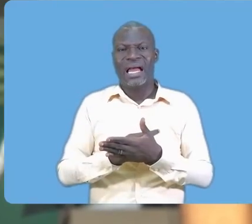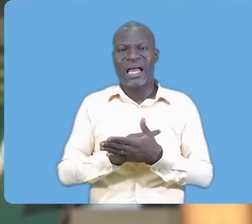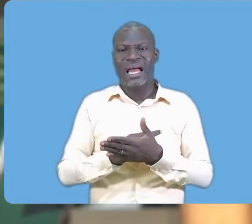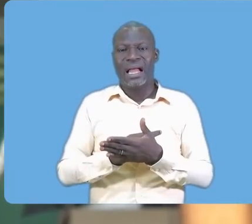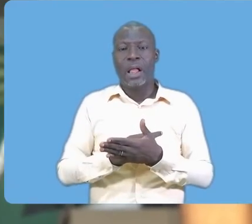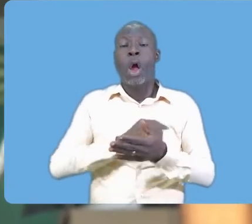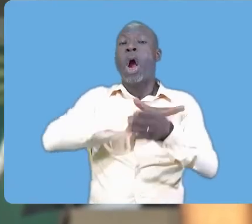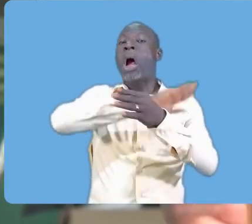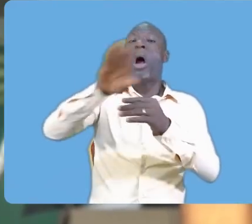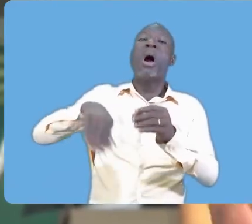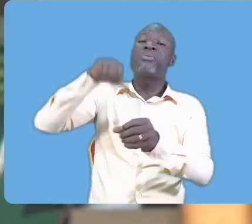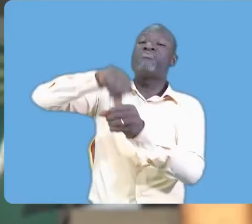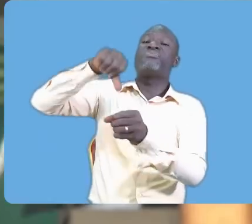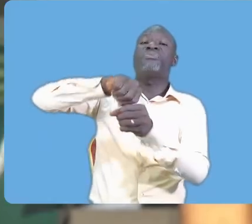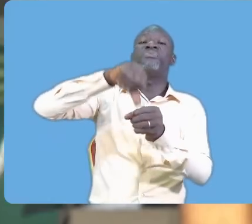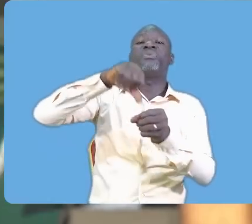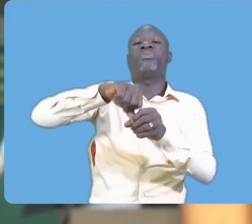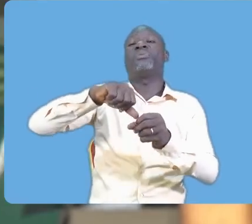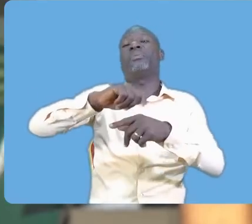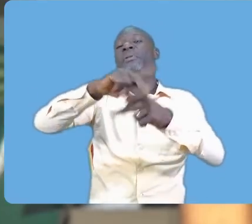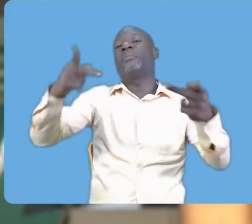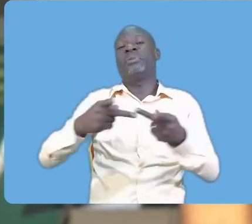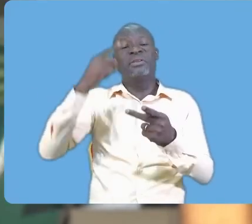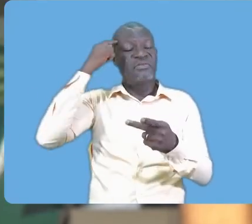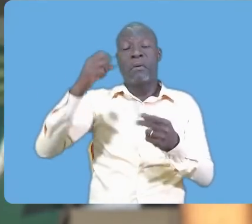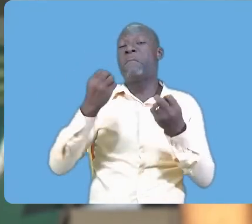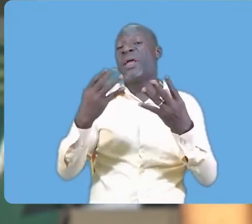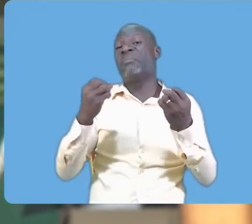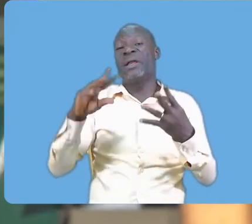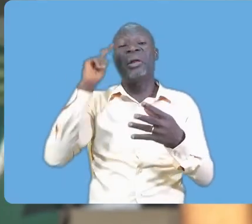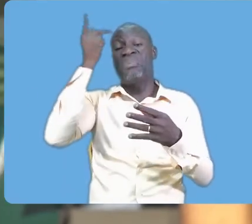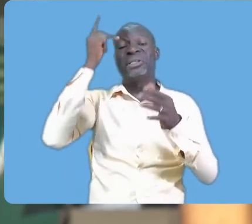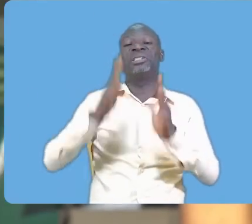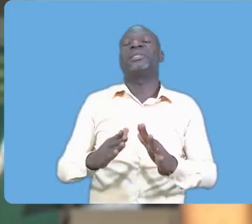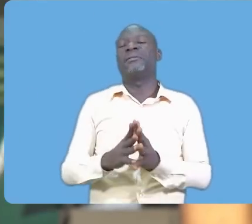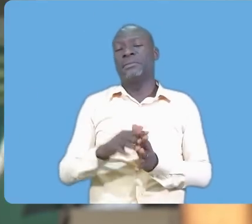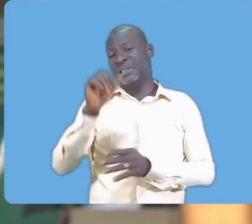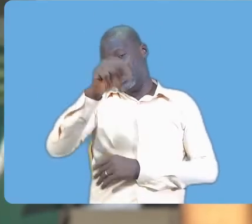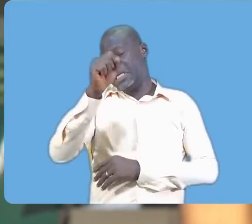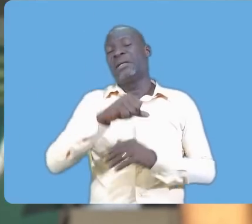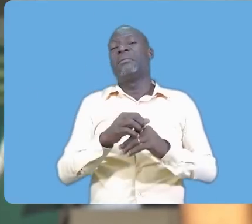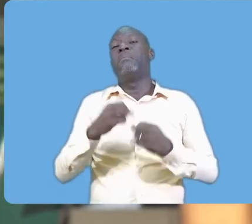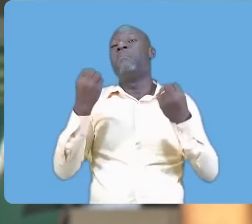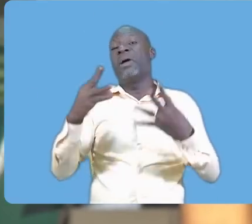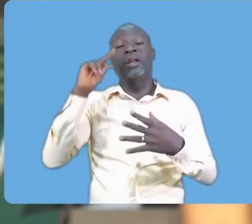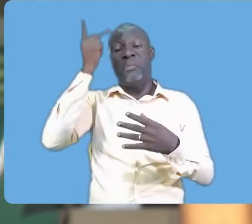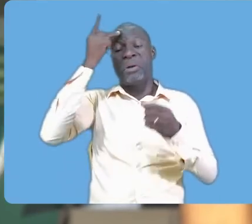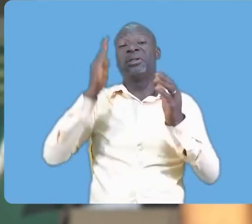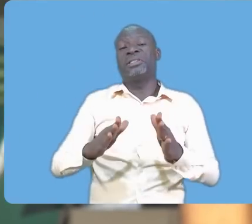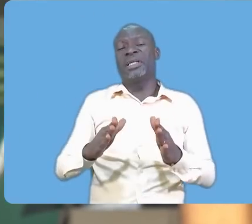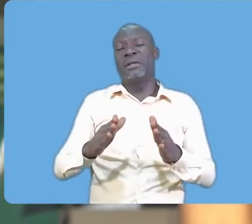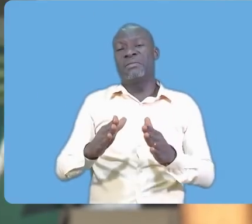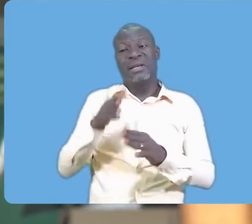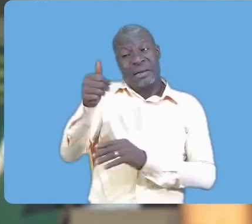sa filling stations ahodo a atwahia e wo Ghana ha no majority of them e politicians dia true or false me no papa wuti